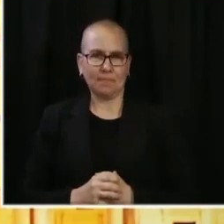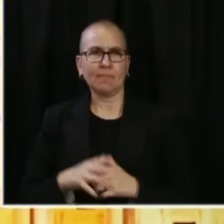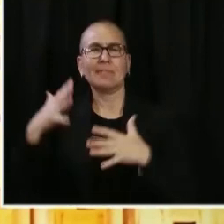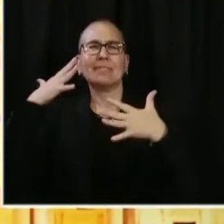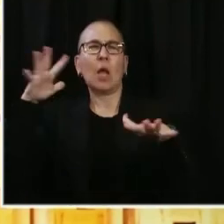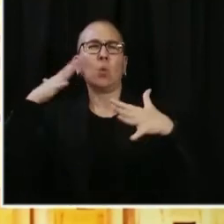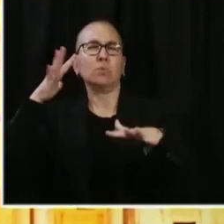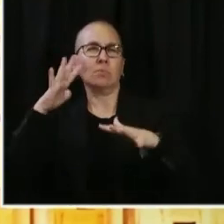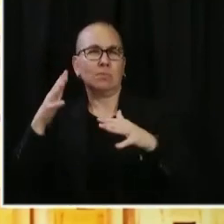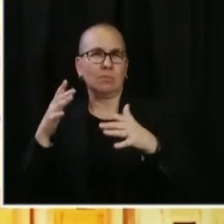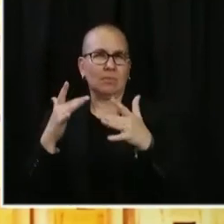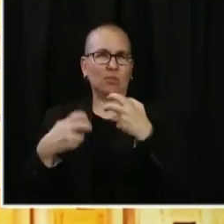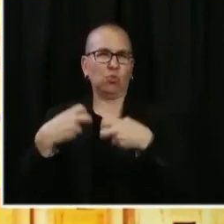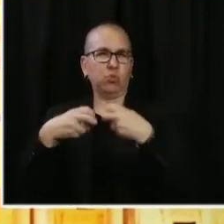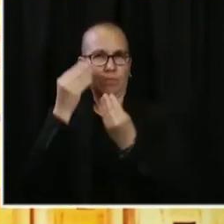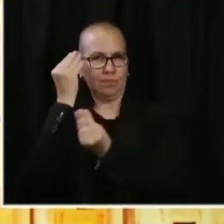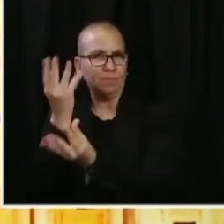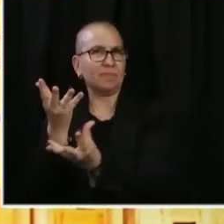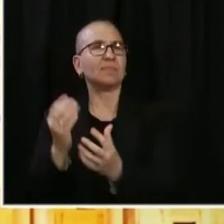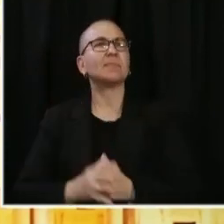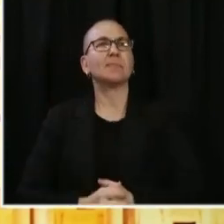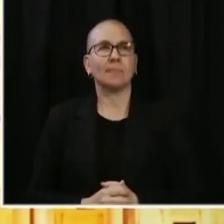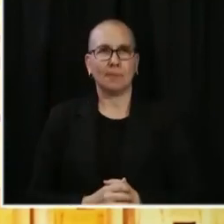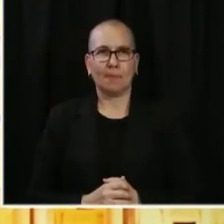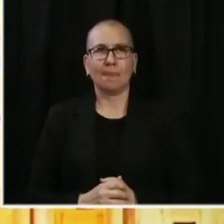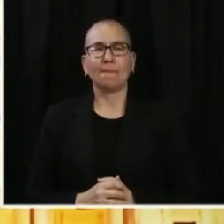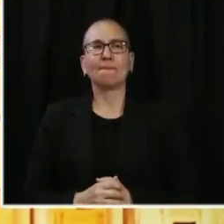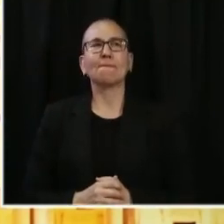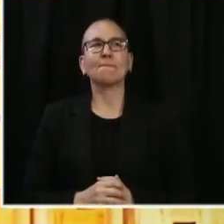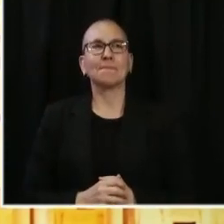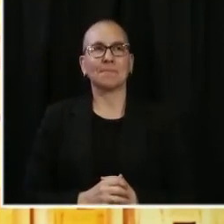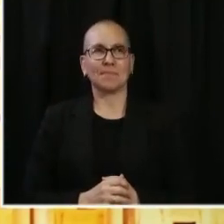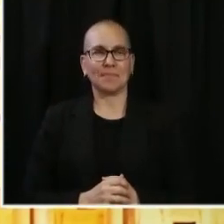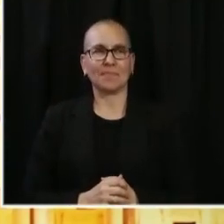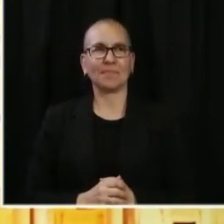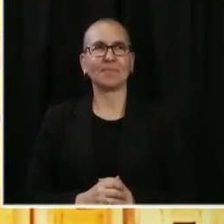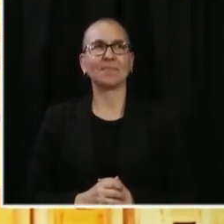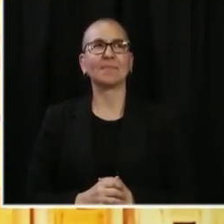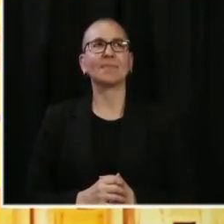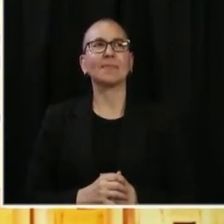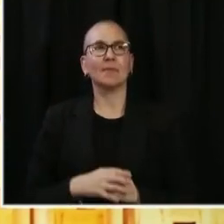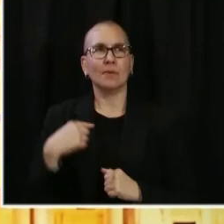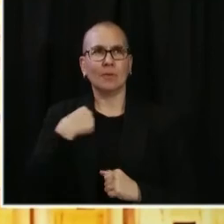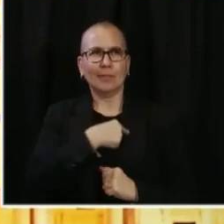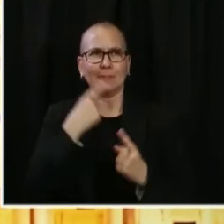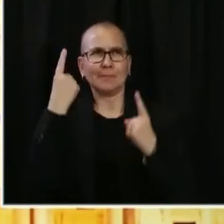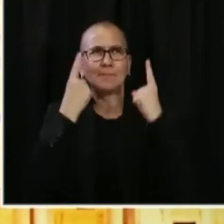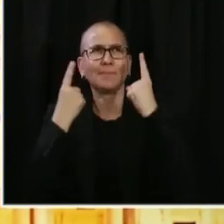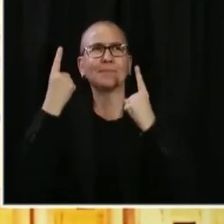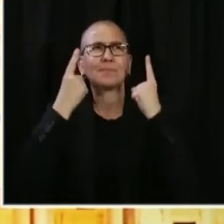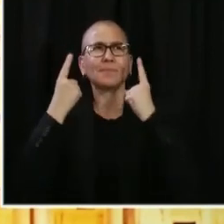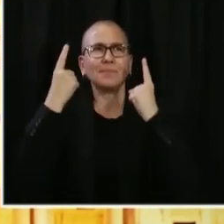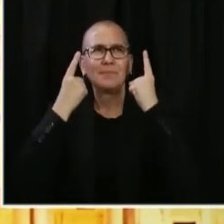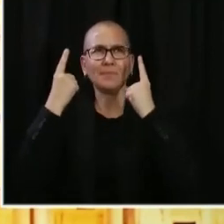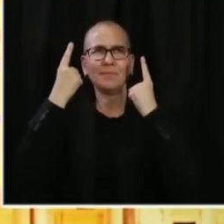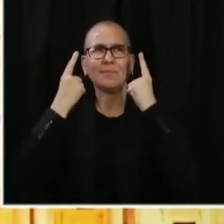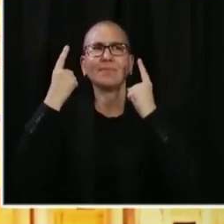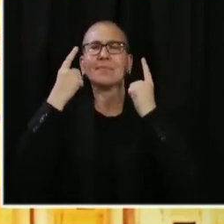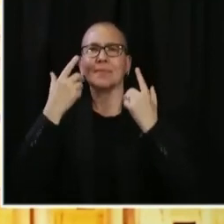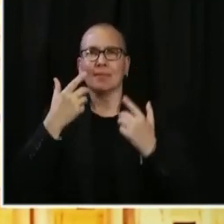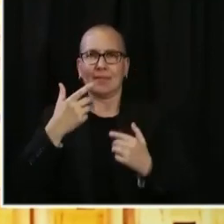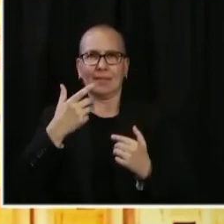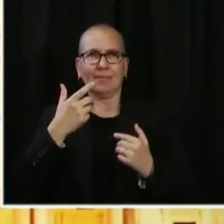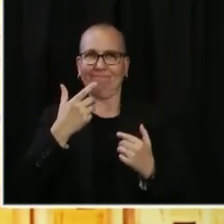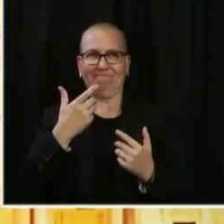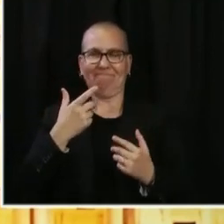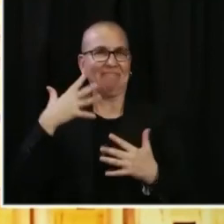the dial and introducing more interaction between people over time. As we consider what can safely resume or reopen, we must take into account